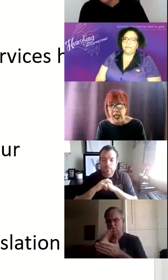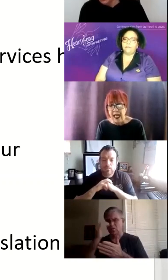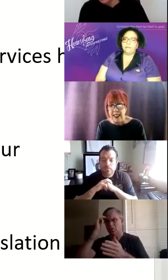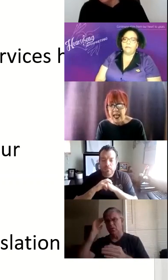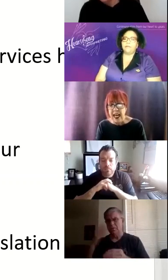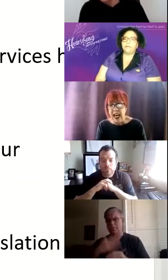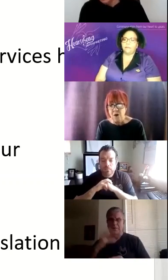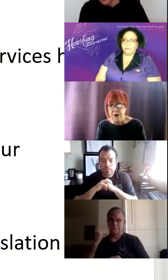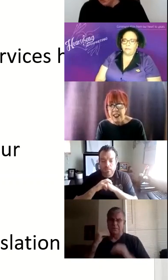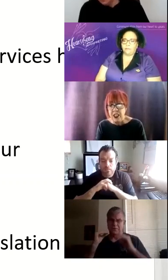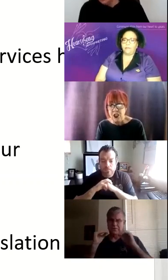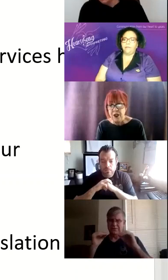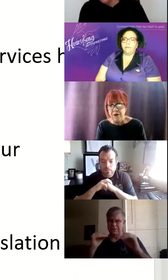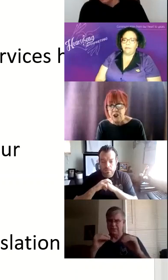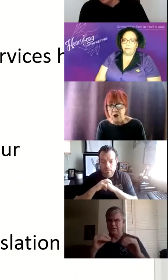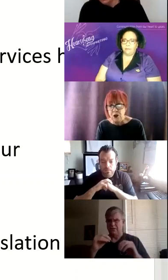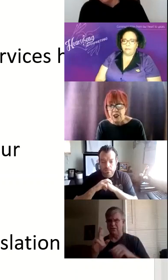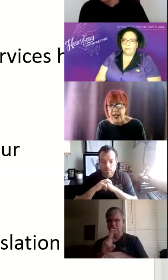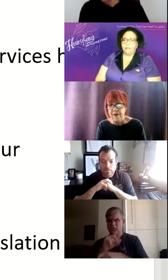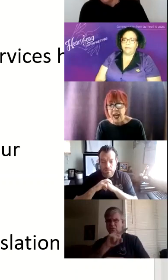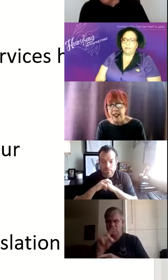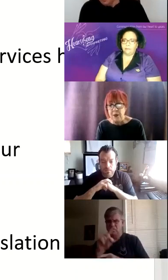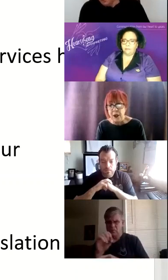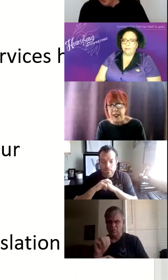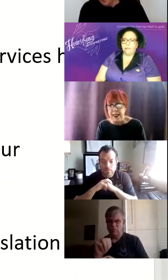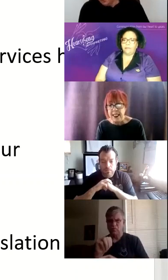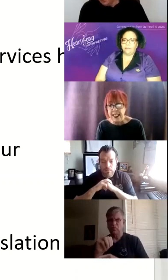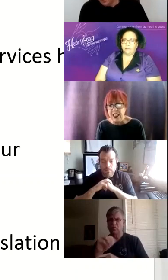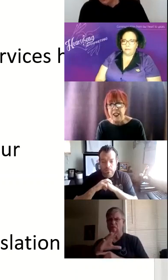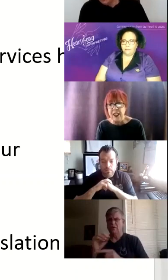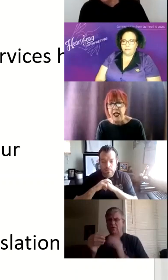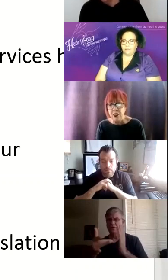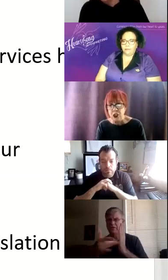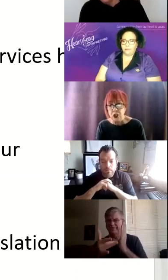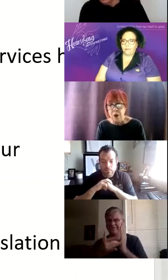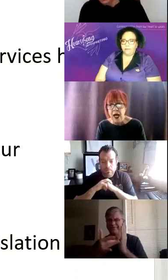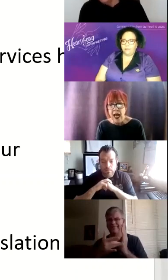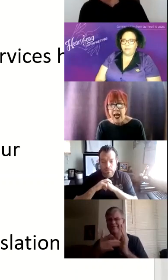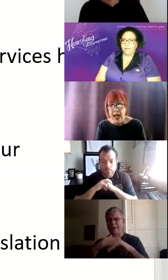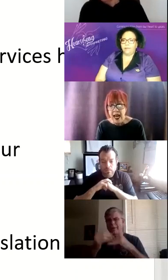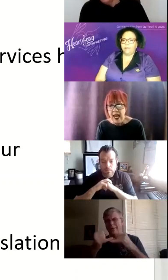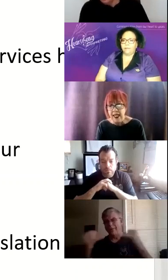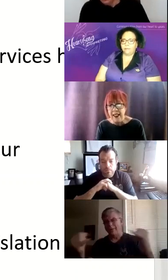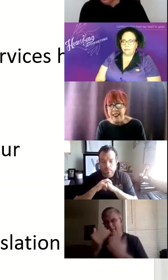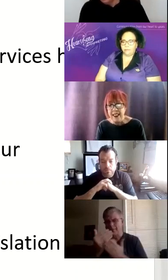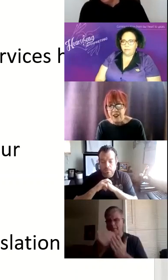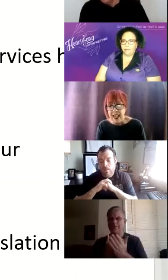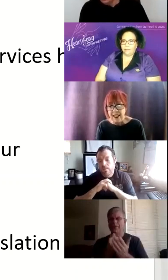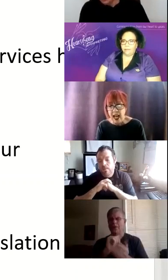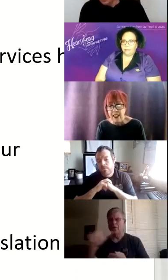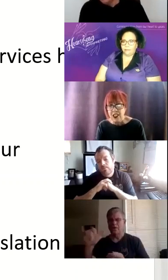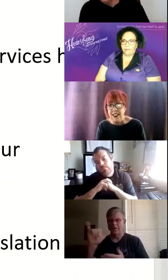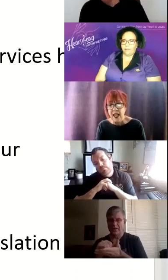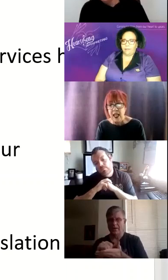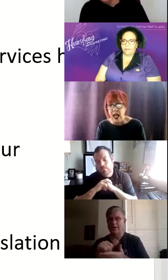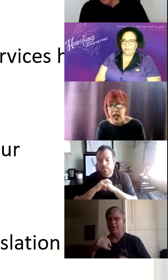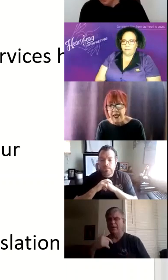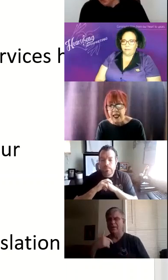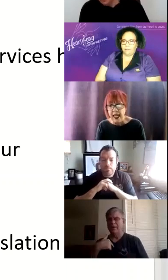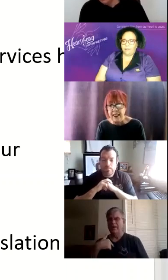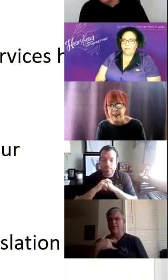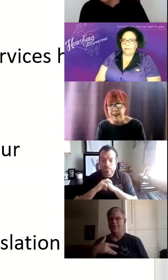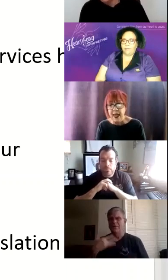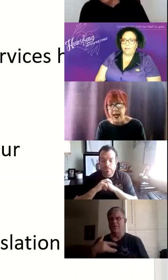my classes, I teach at 2 different schools, and I've had experience teaching on Zoom and the different technologies,